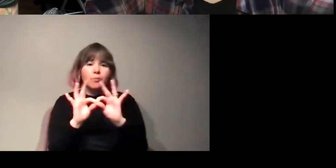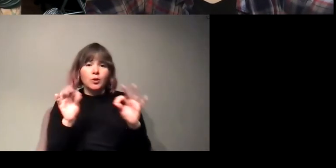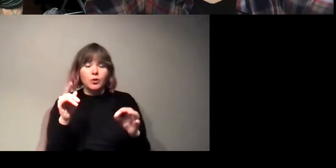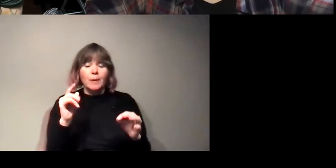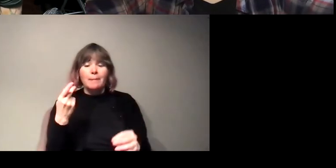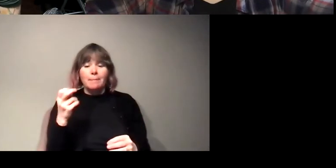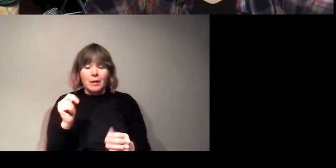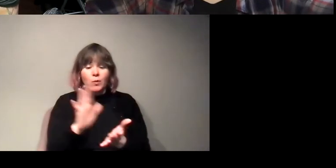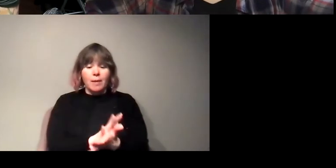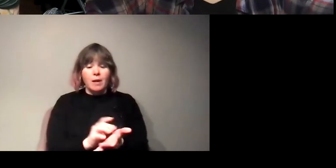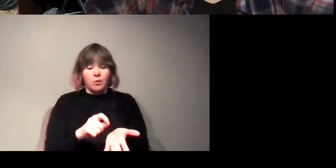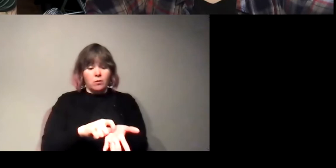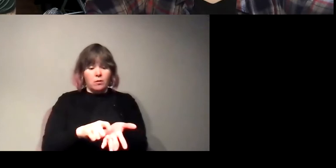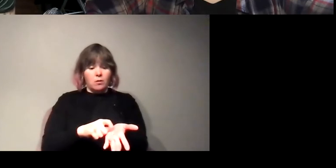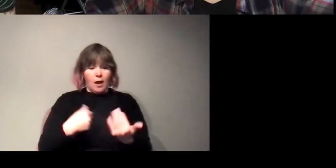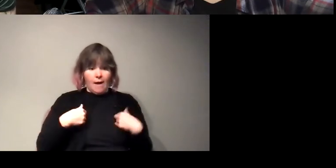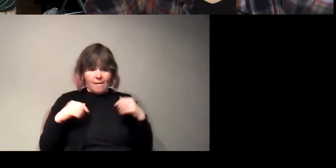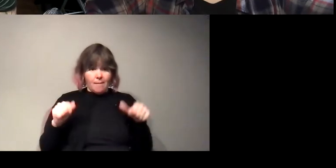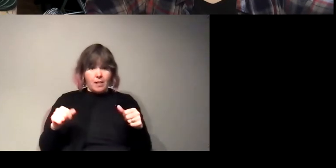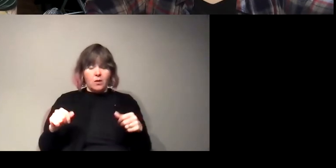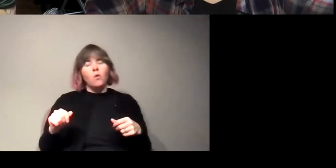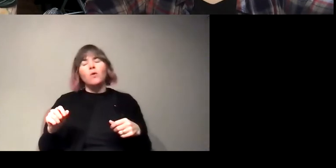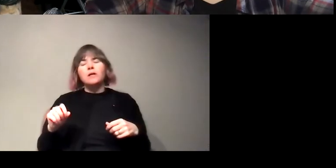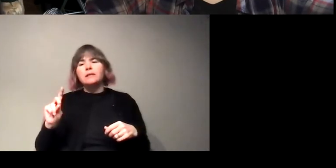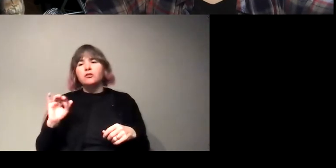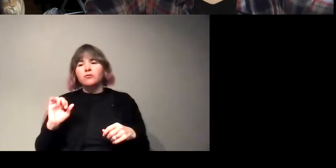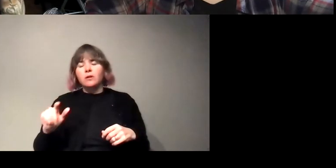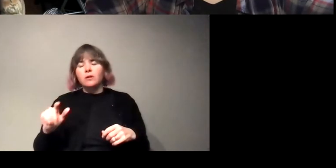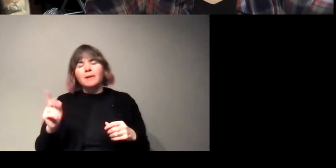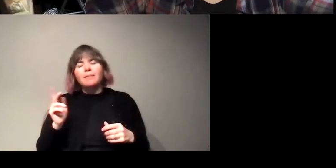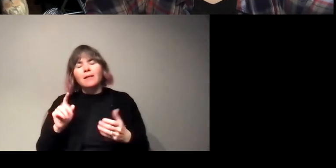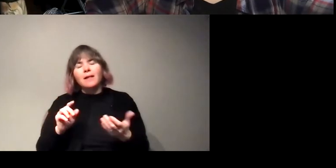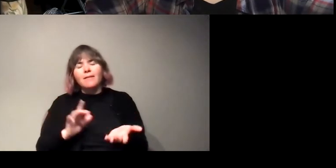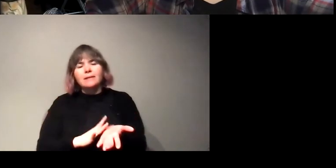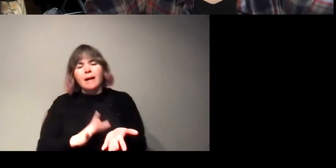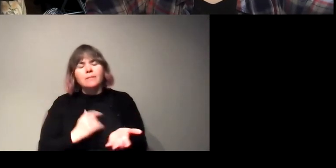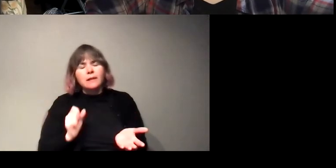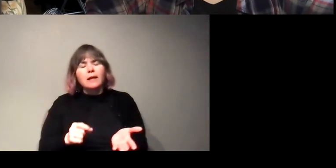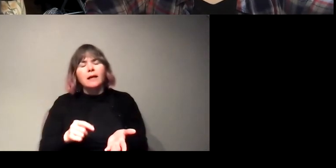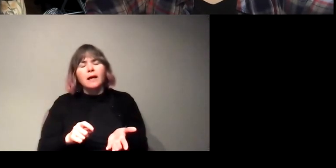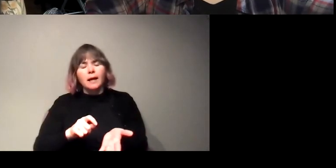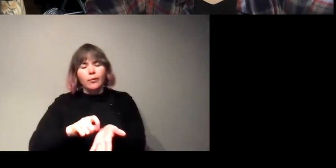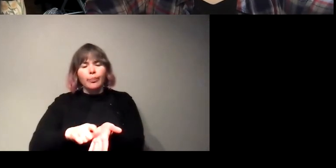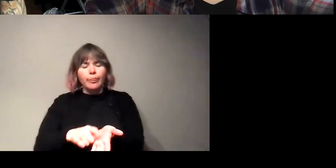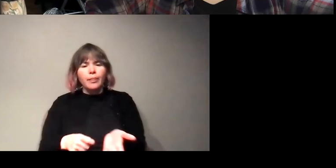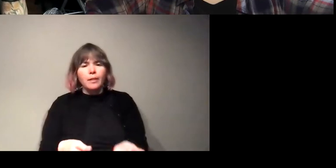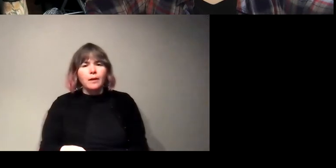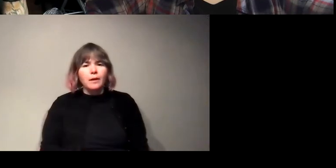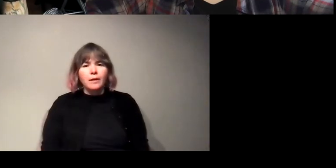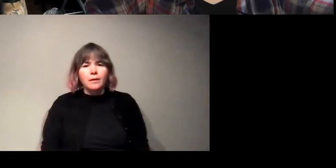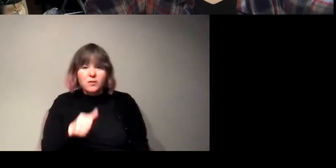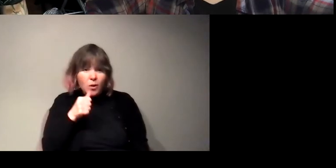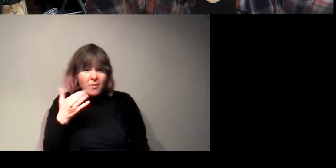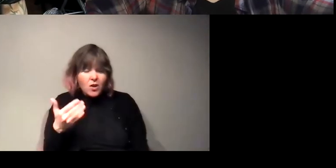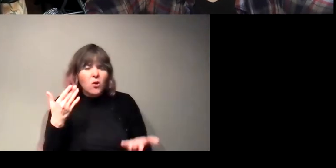to paper, or digitally speaking, everyone's got tablets, which are great for that. Don't be afraid to make a